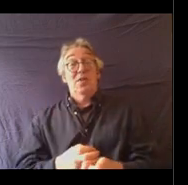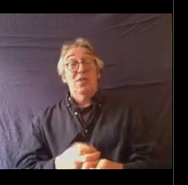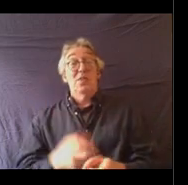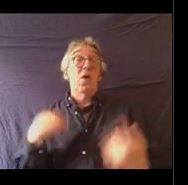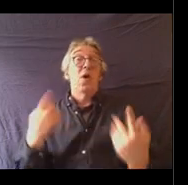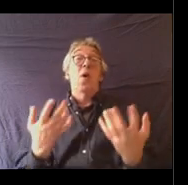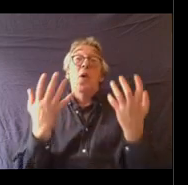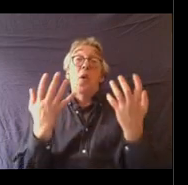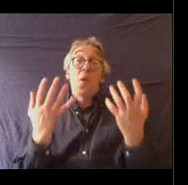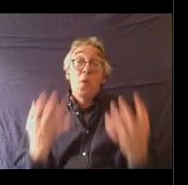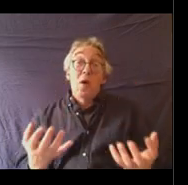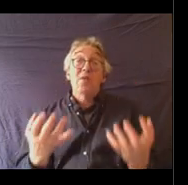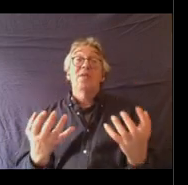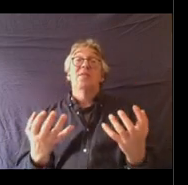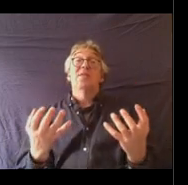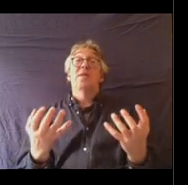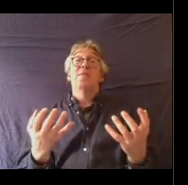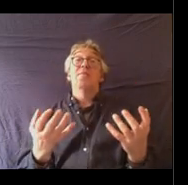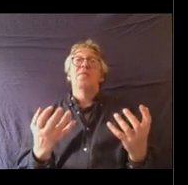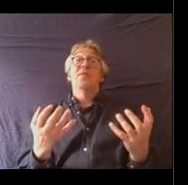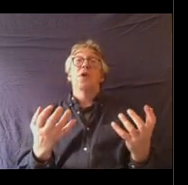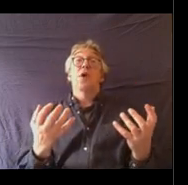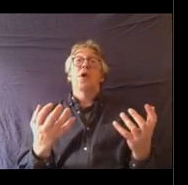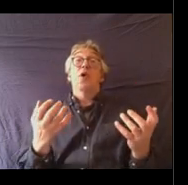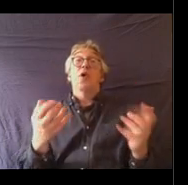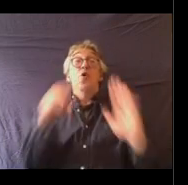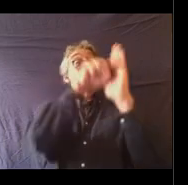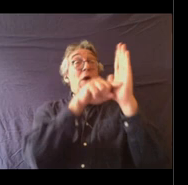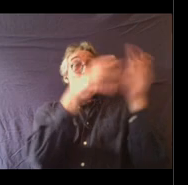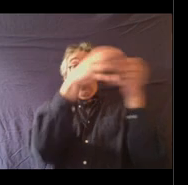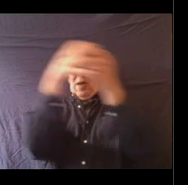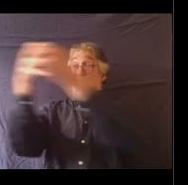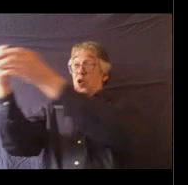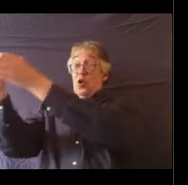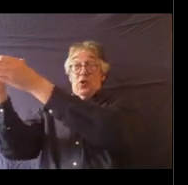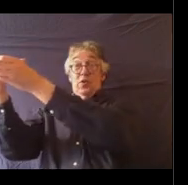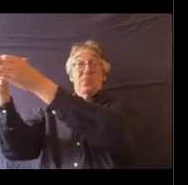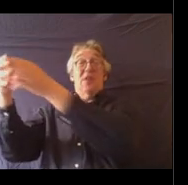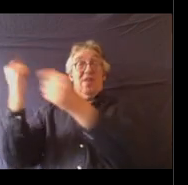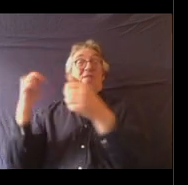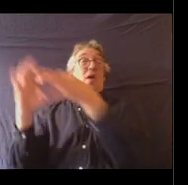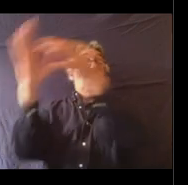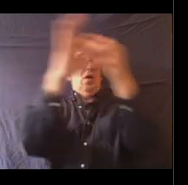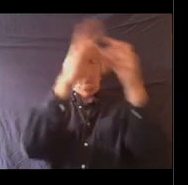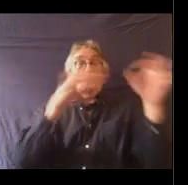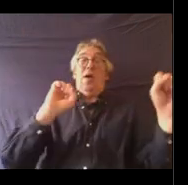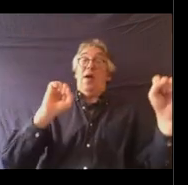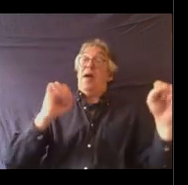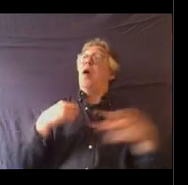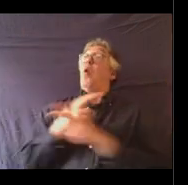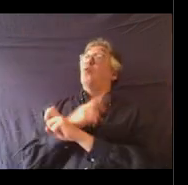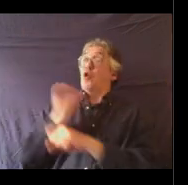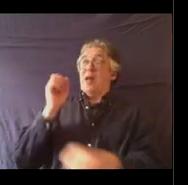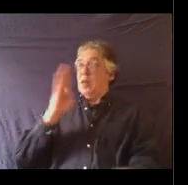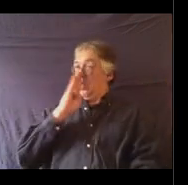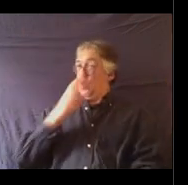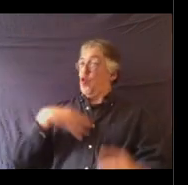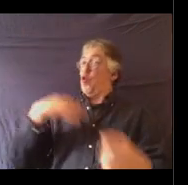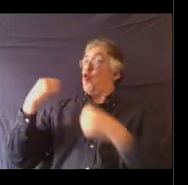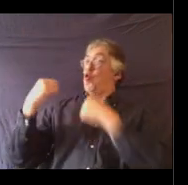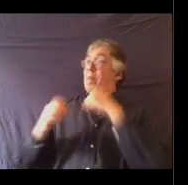a collaborative structure where you can actually go to your Austrian regulator, complain there, and it is